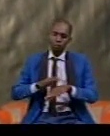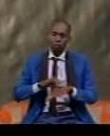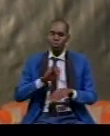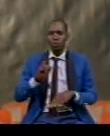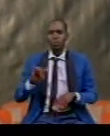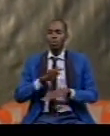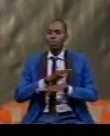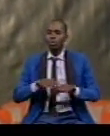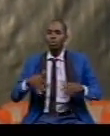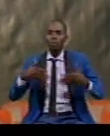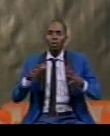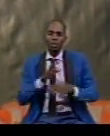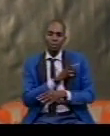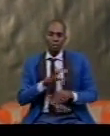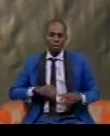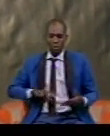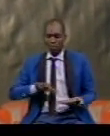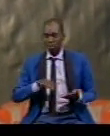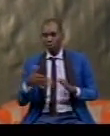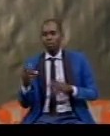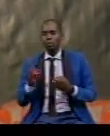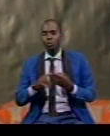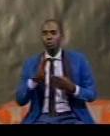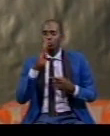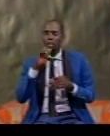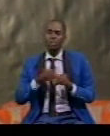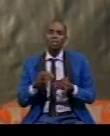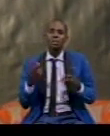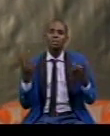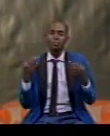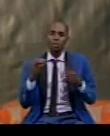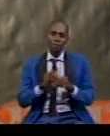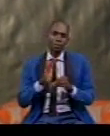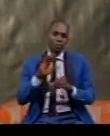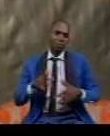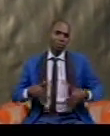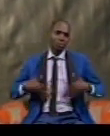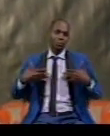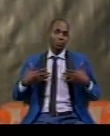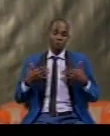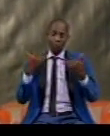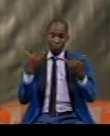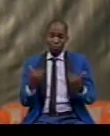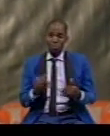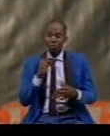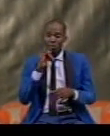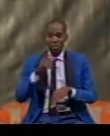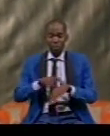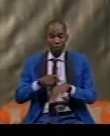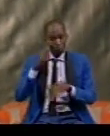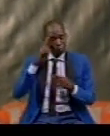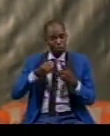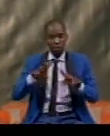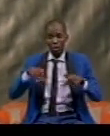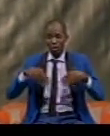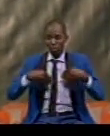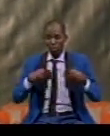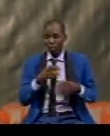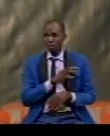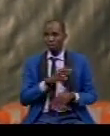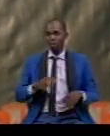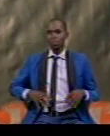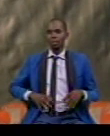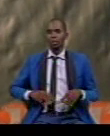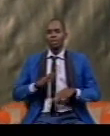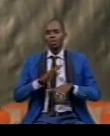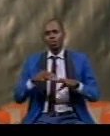salvation. That's the thing that brings righteousness in our lives. First of all, we make him Lord. And